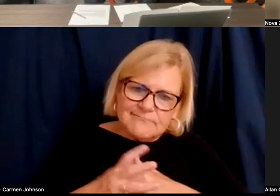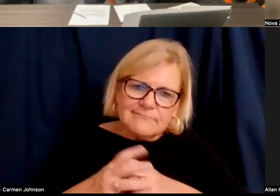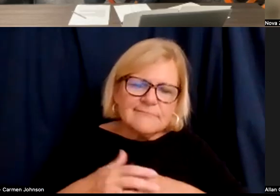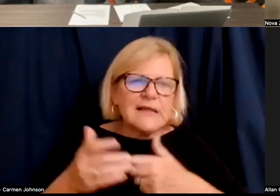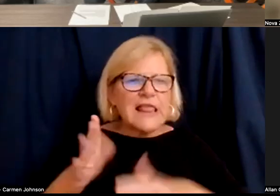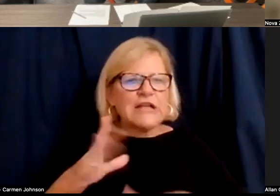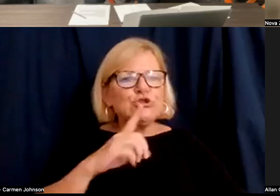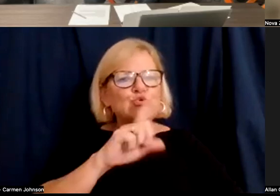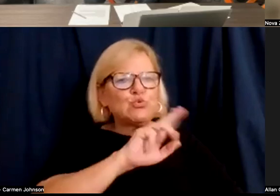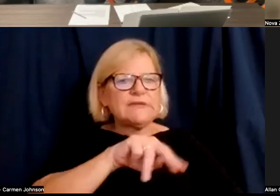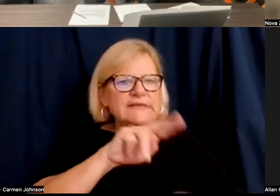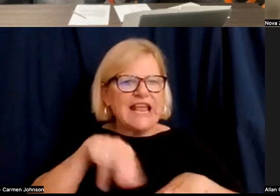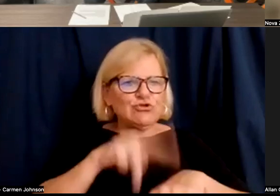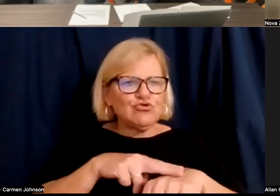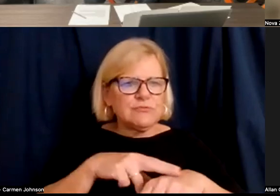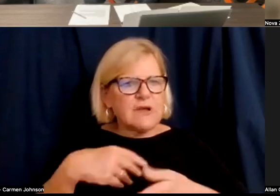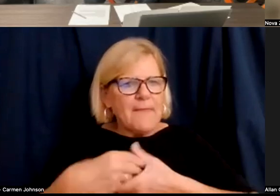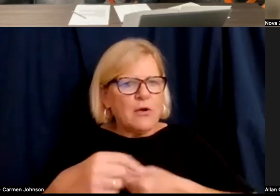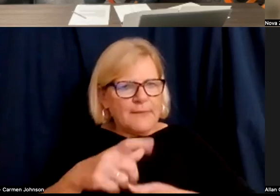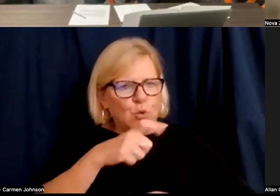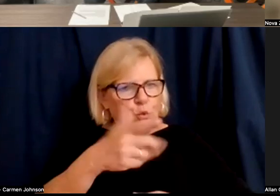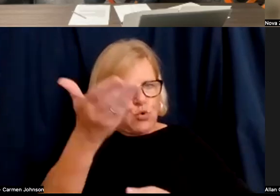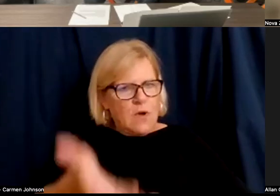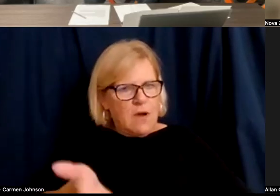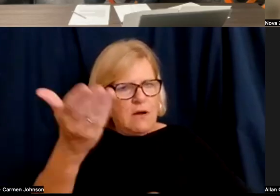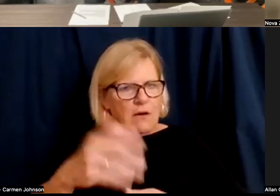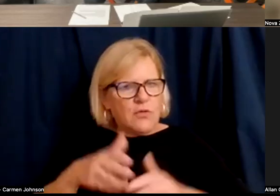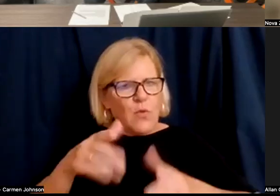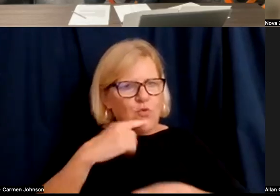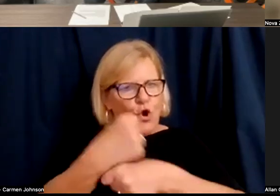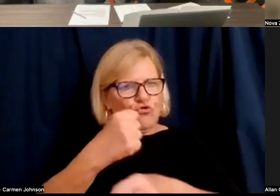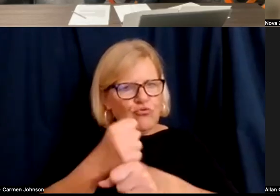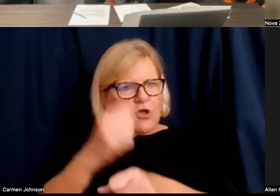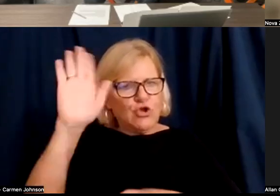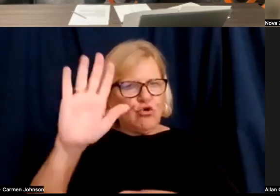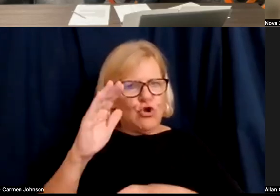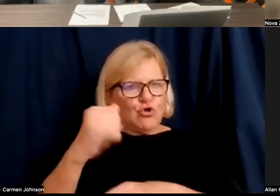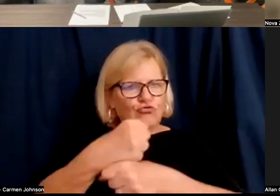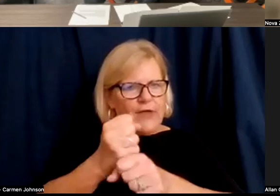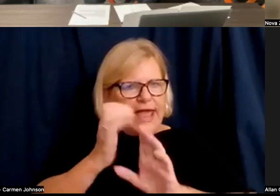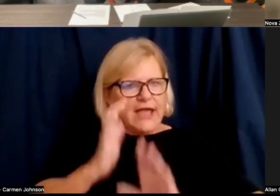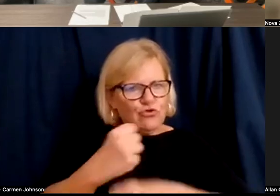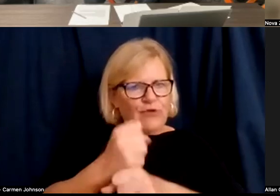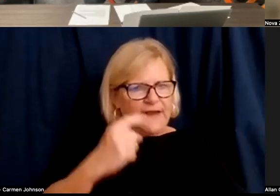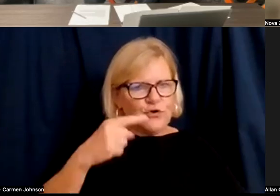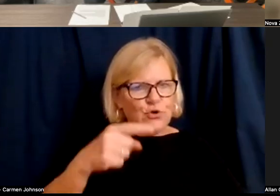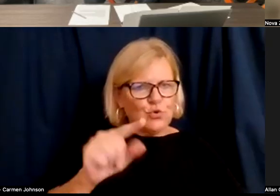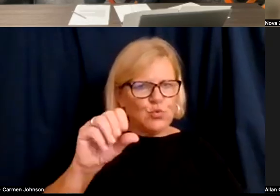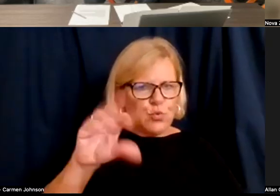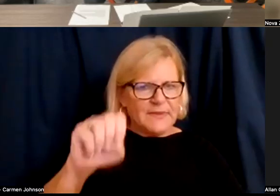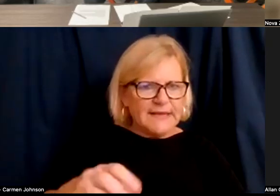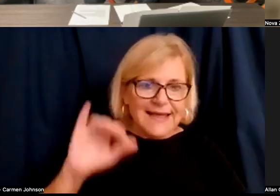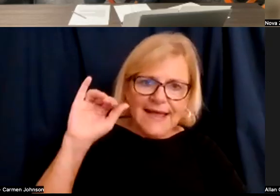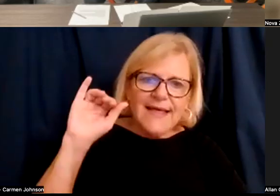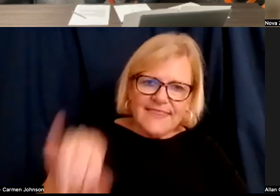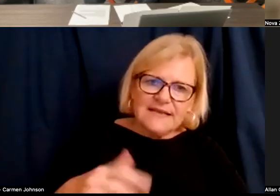your true nature come out. Just be who Yeah. you are, the way that your Creator created you to be. And that's